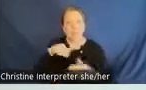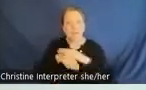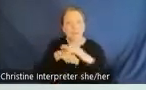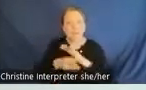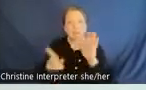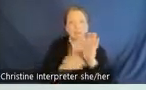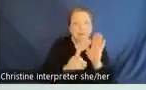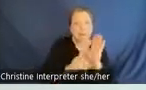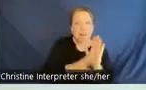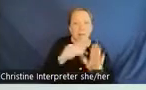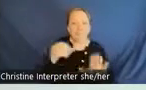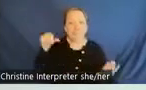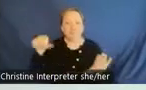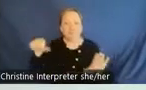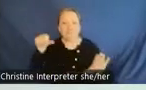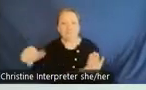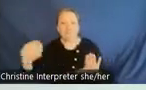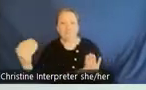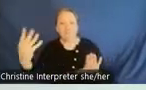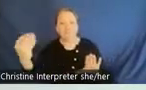doorbells.